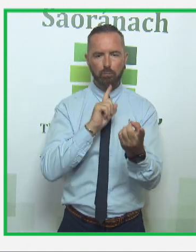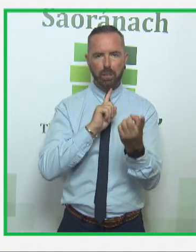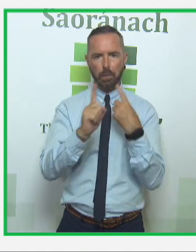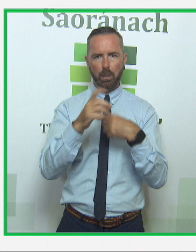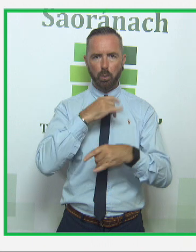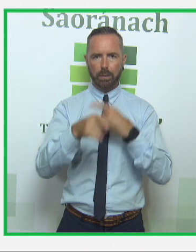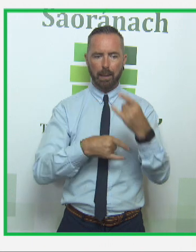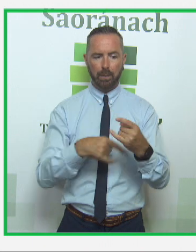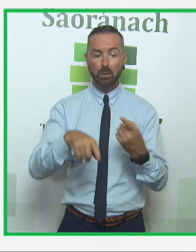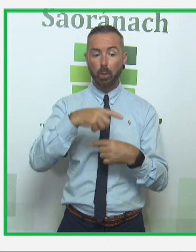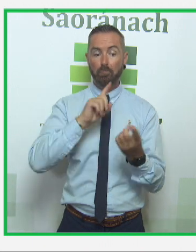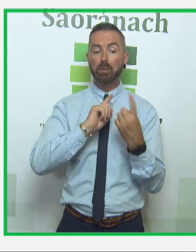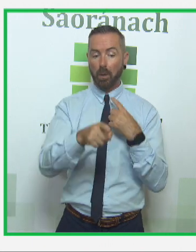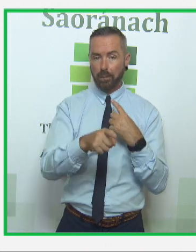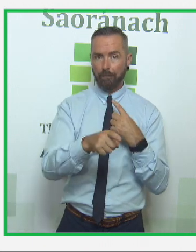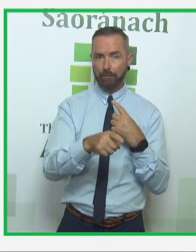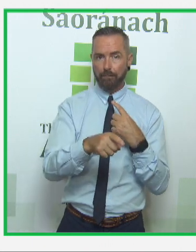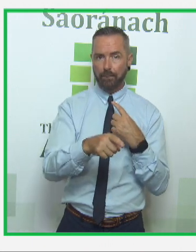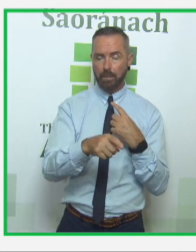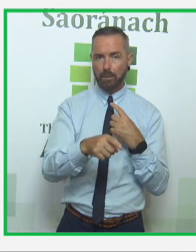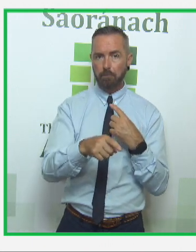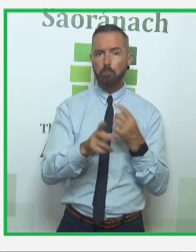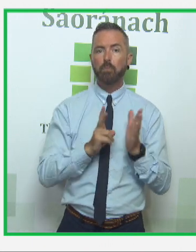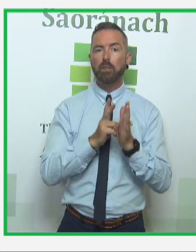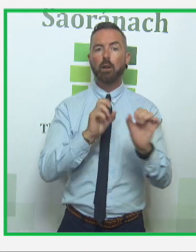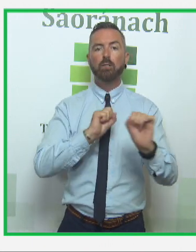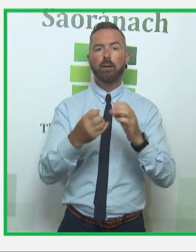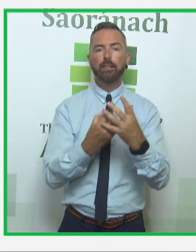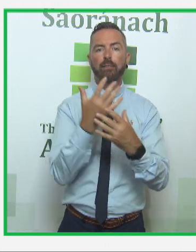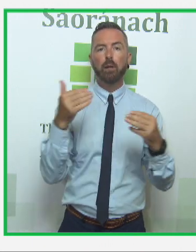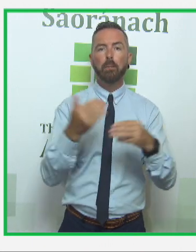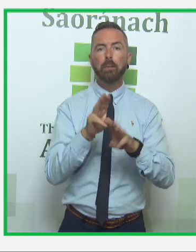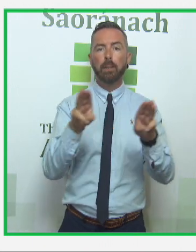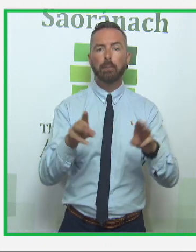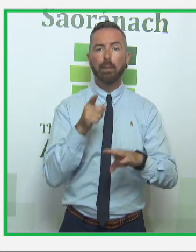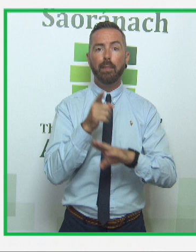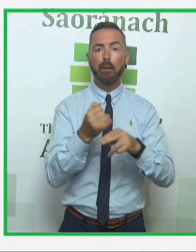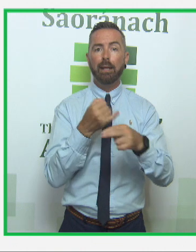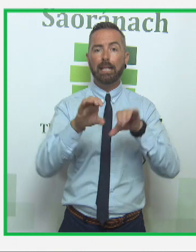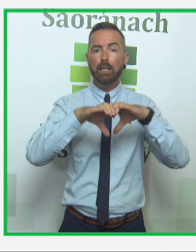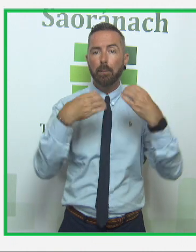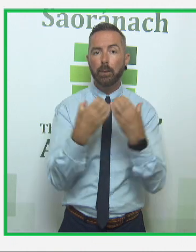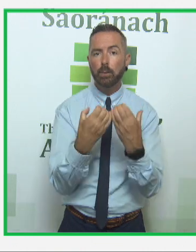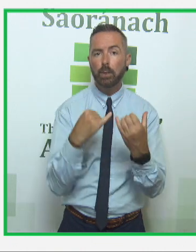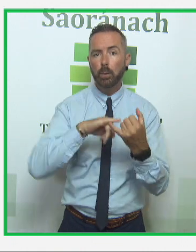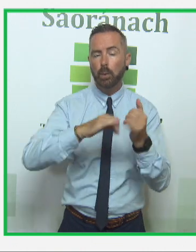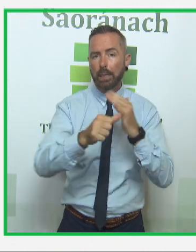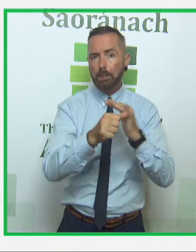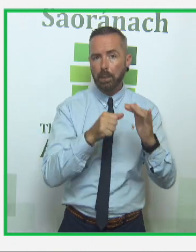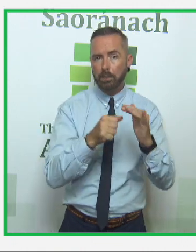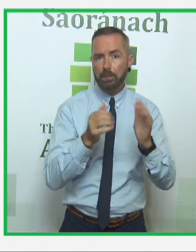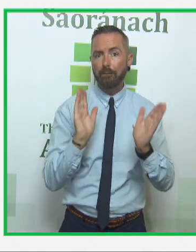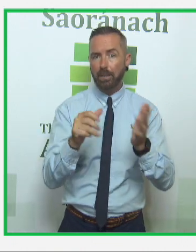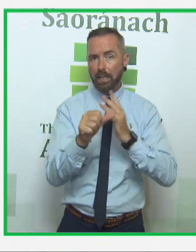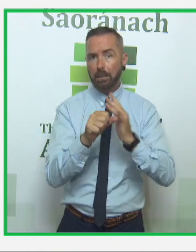responsive. Voluntary services are developed by people on the ground who experience or have